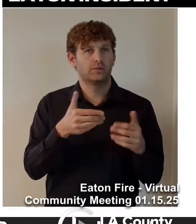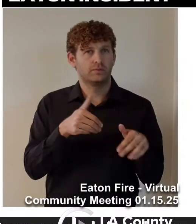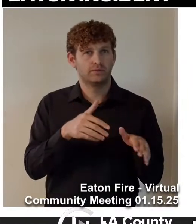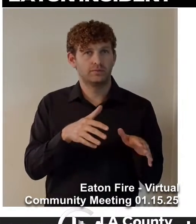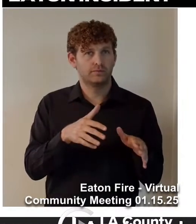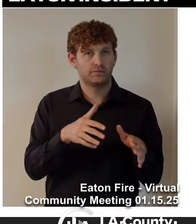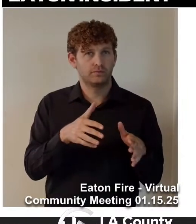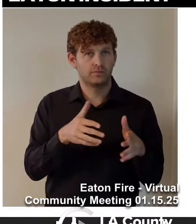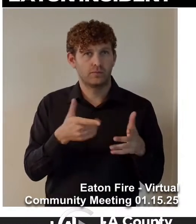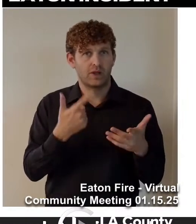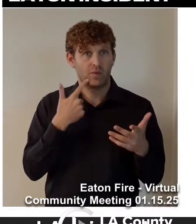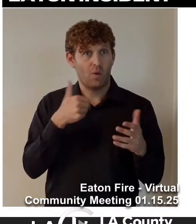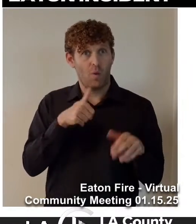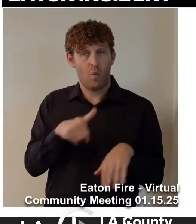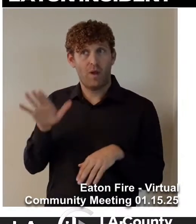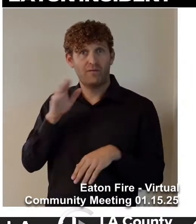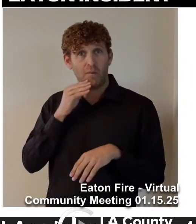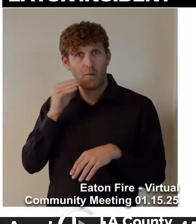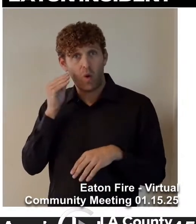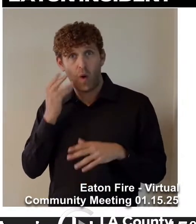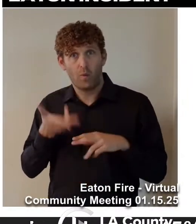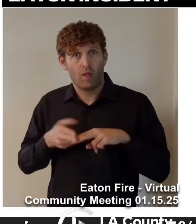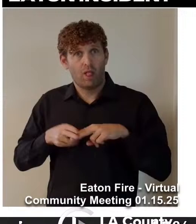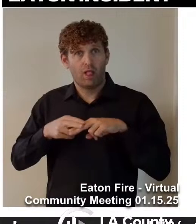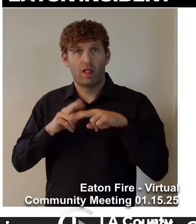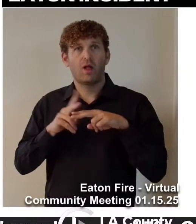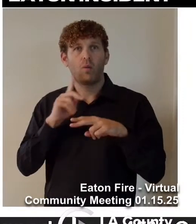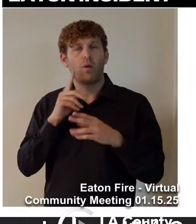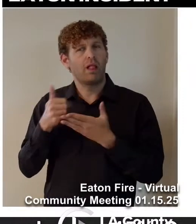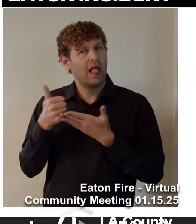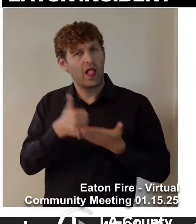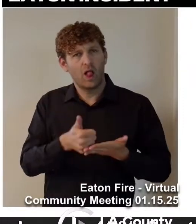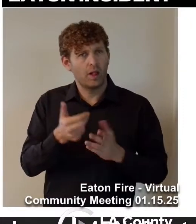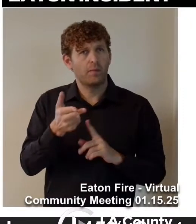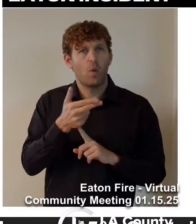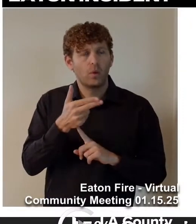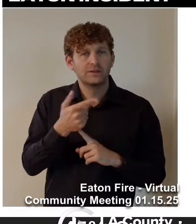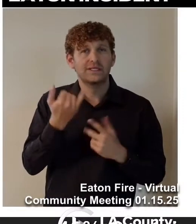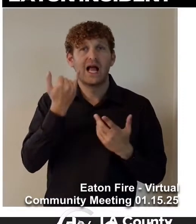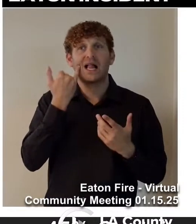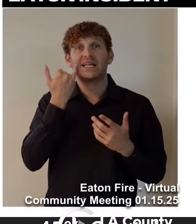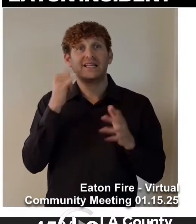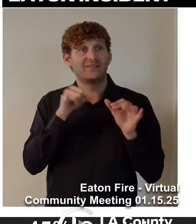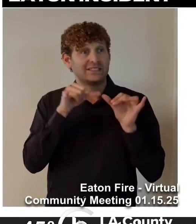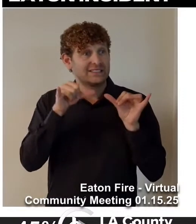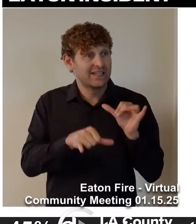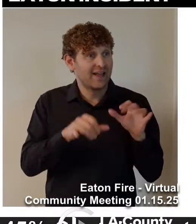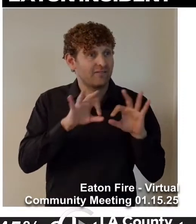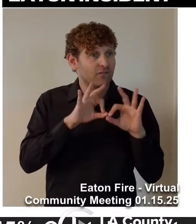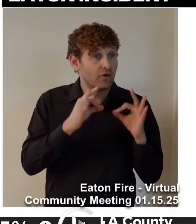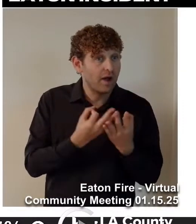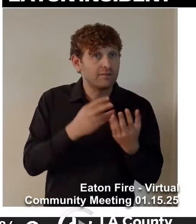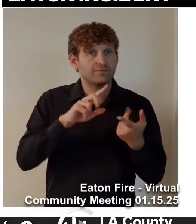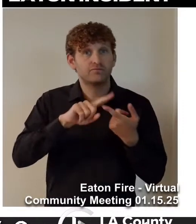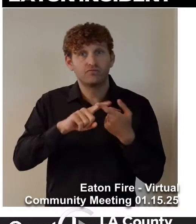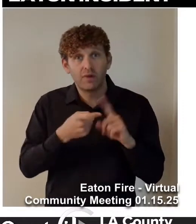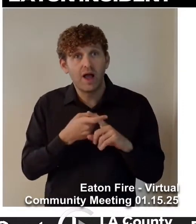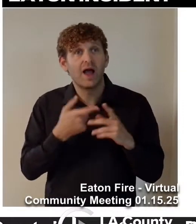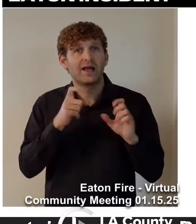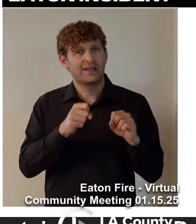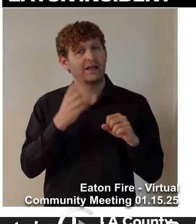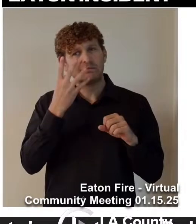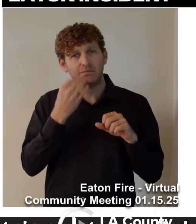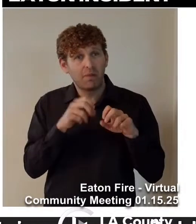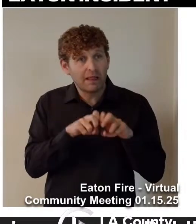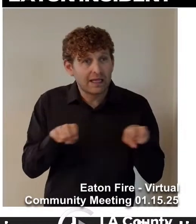at a hotel. We may be able to help with that. If you're staying on a friend or family member's couch, we can help with some of that